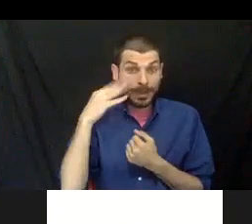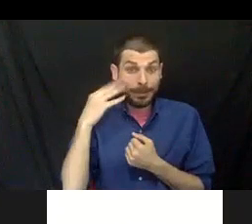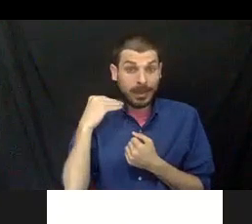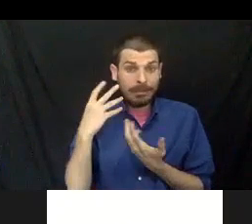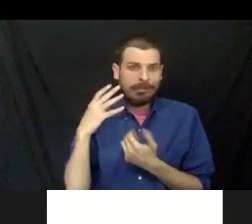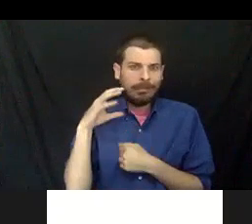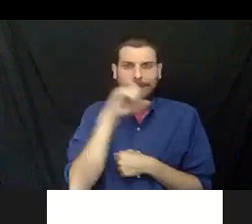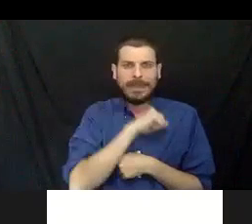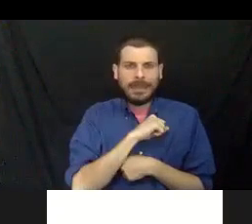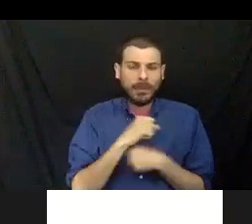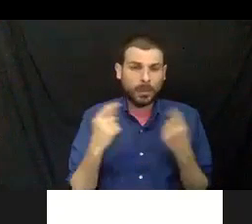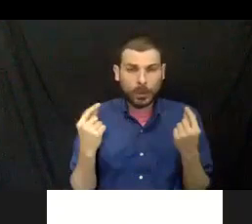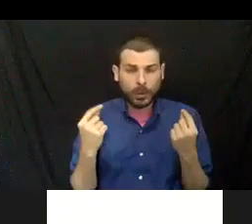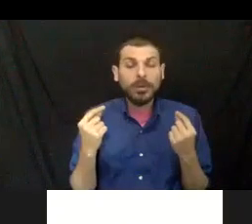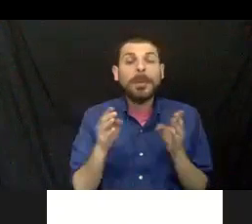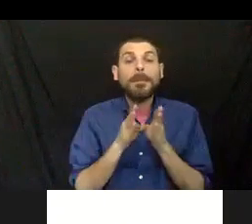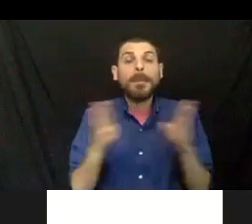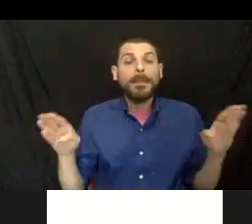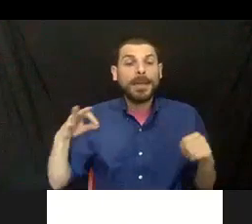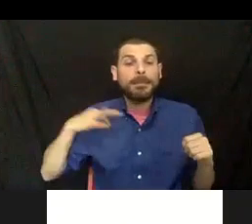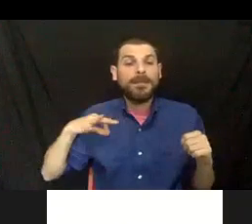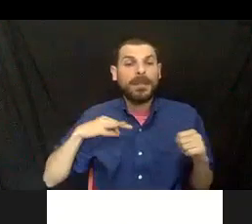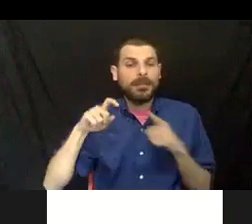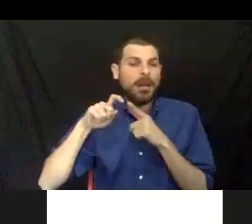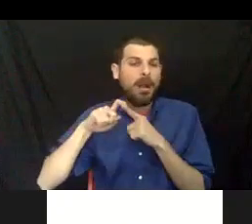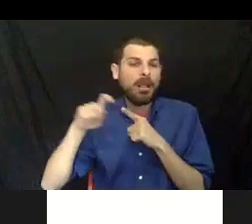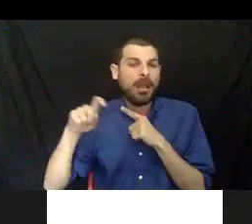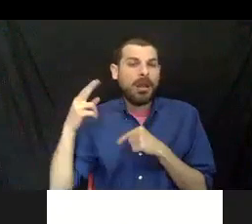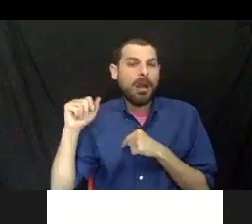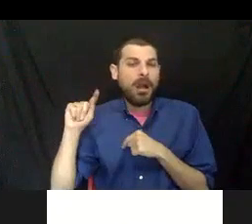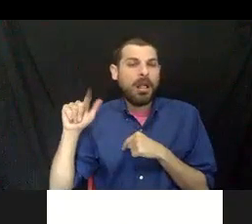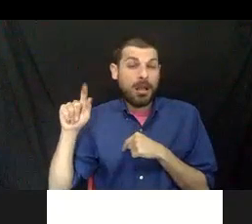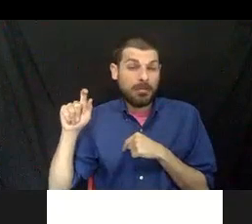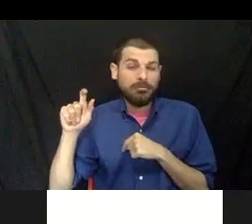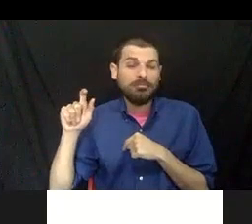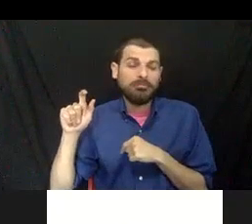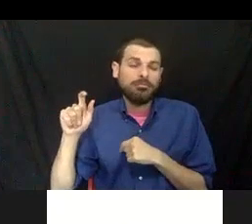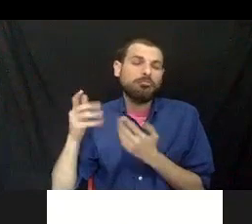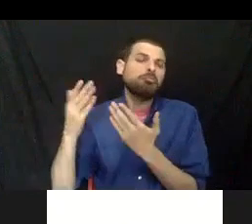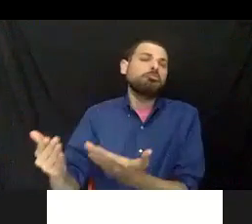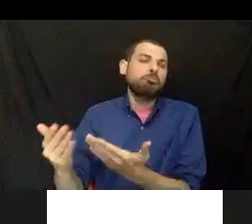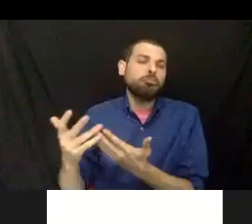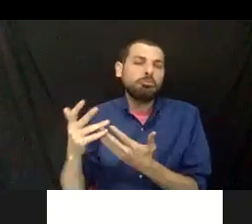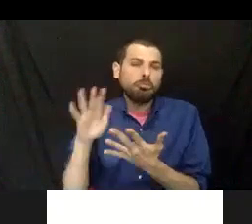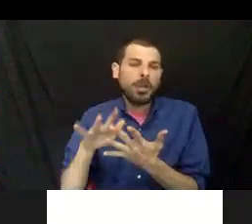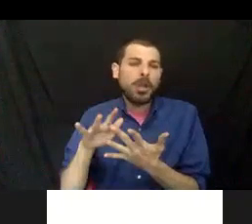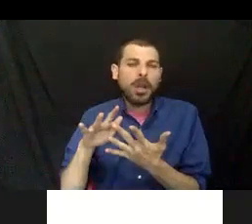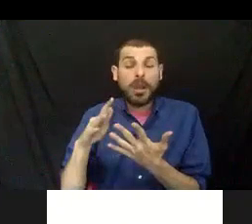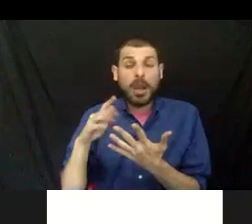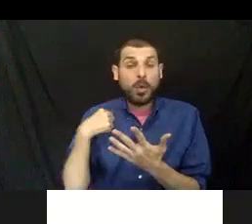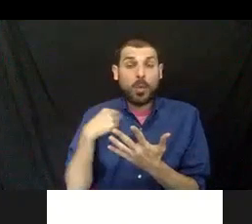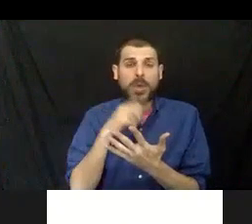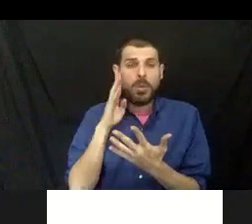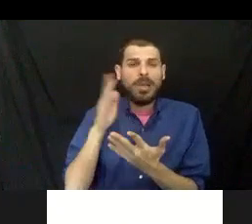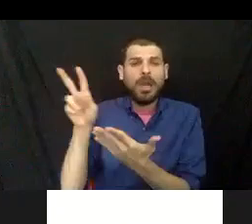to call the public benefits hotline, we can hopefully look into your particular situation and see if there's advice that would